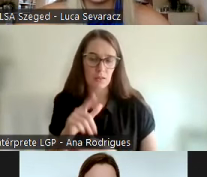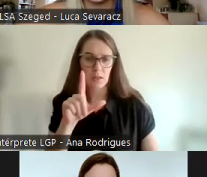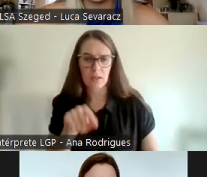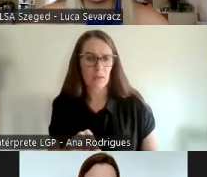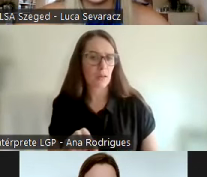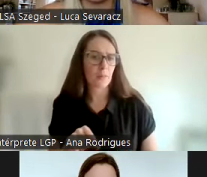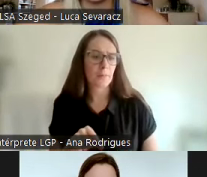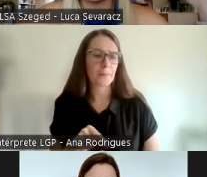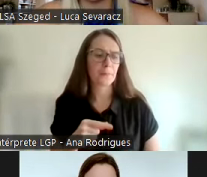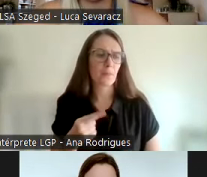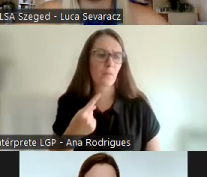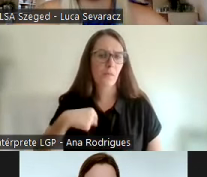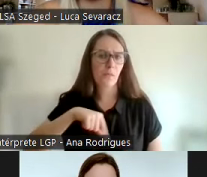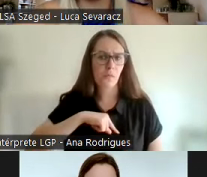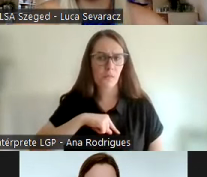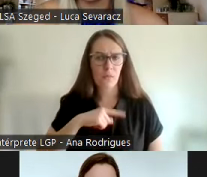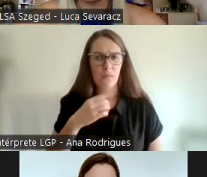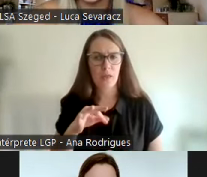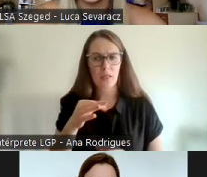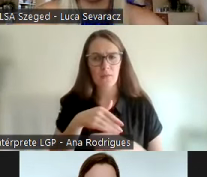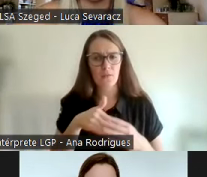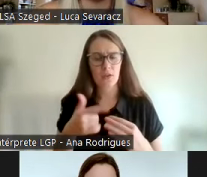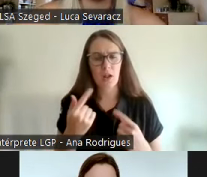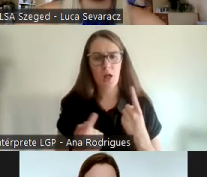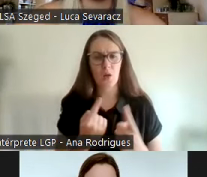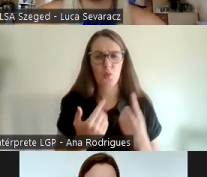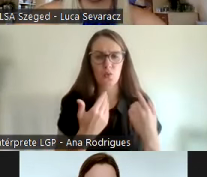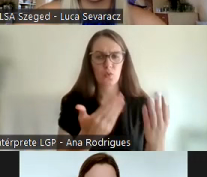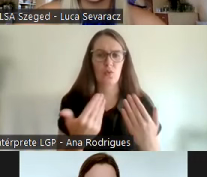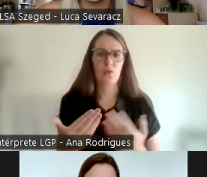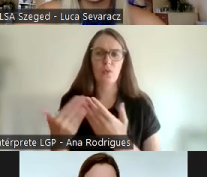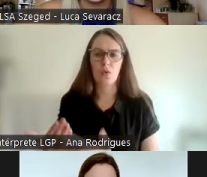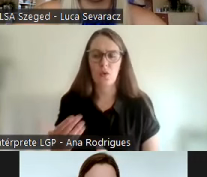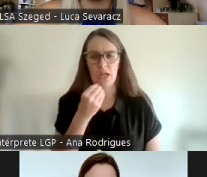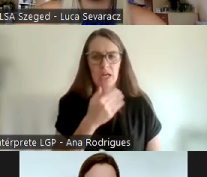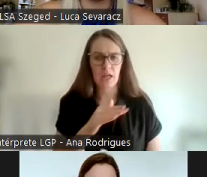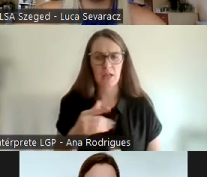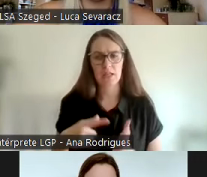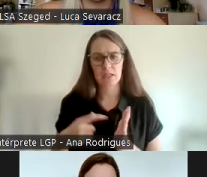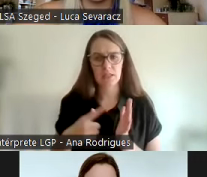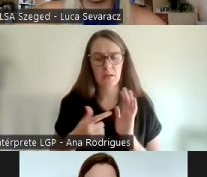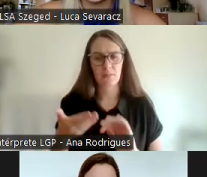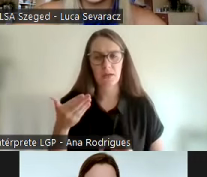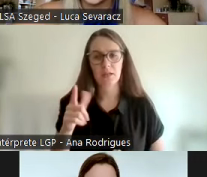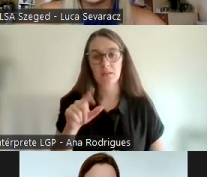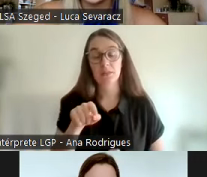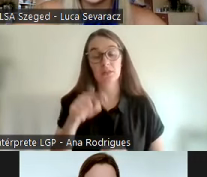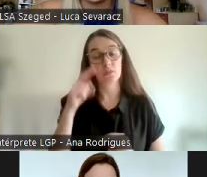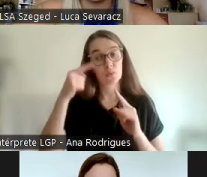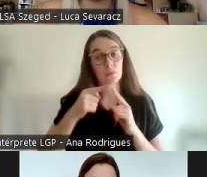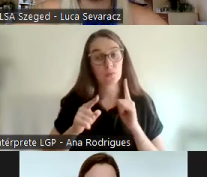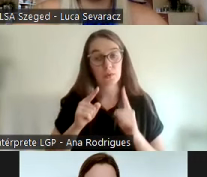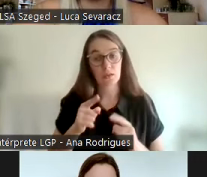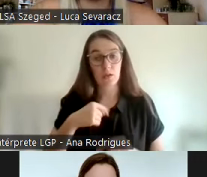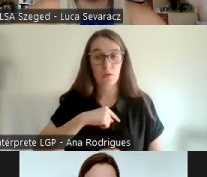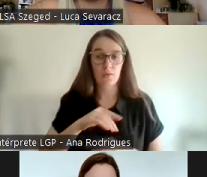Our caritative efforts accepted donations on behalf of children in need and disadvantaged families in Szeged.